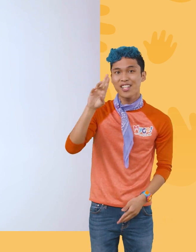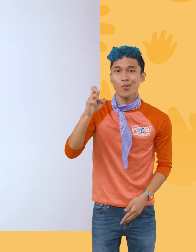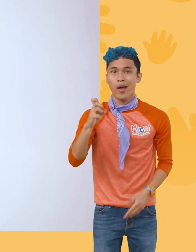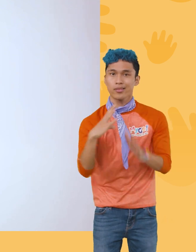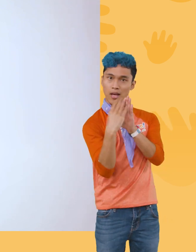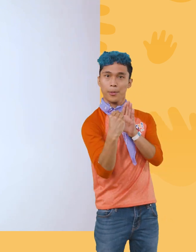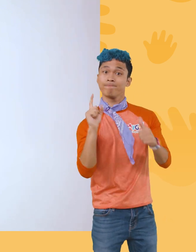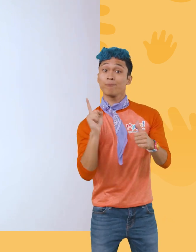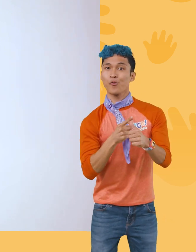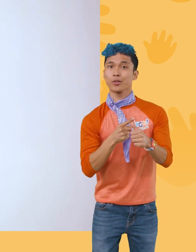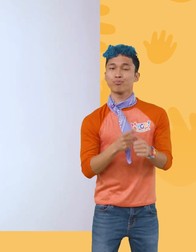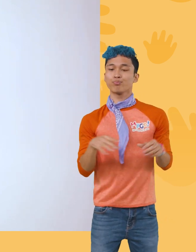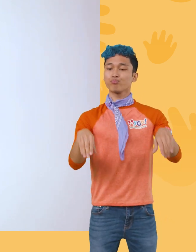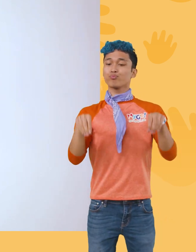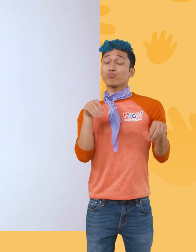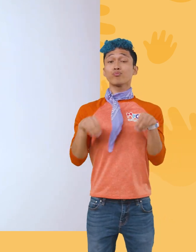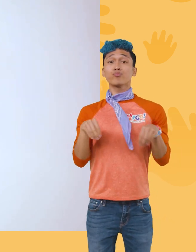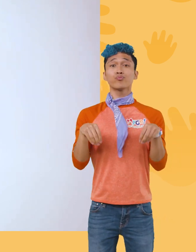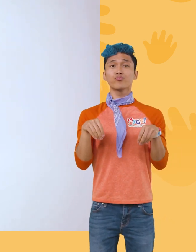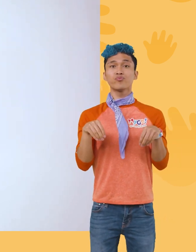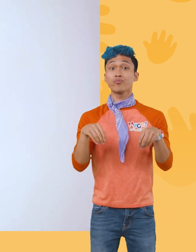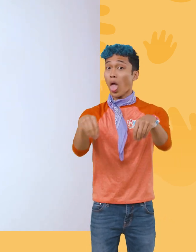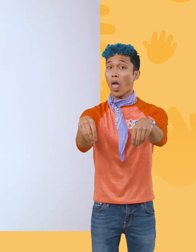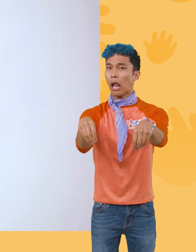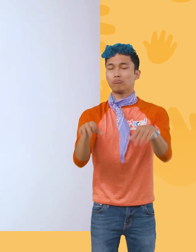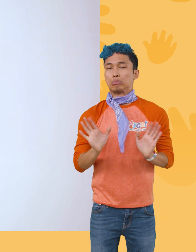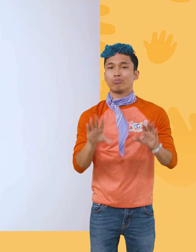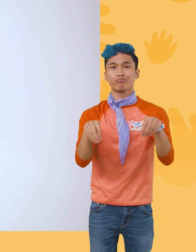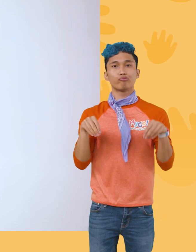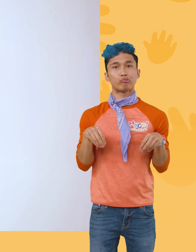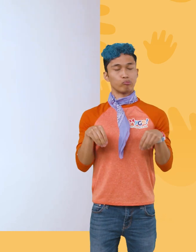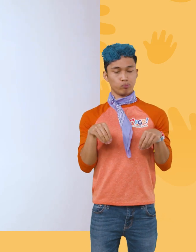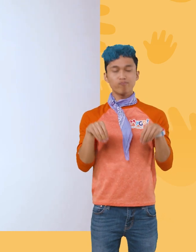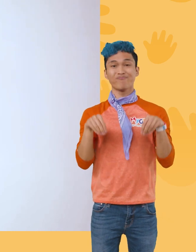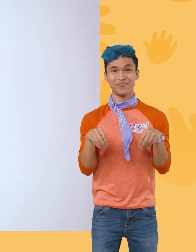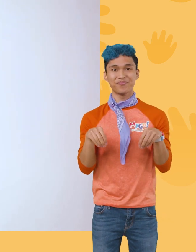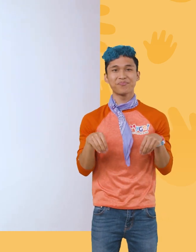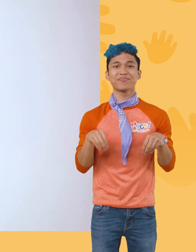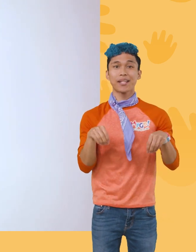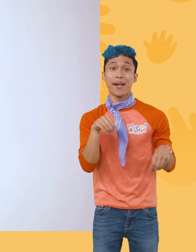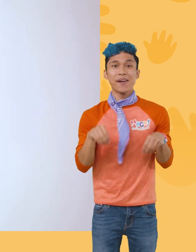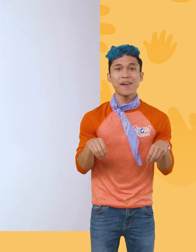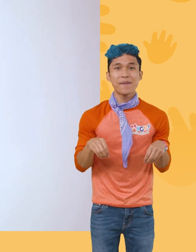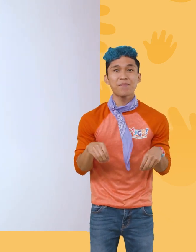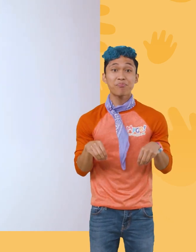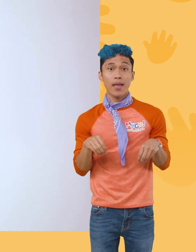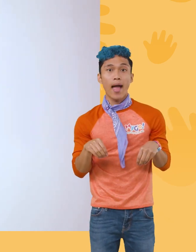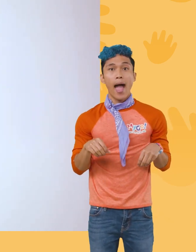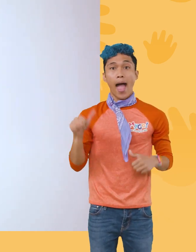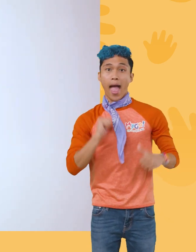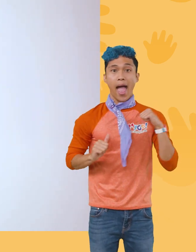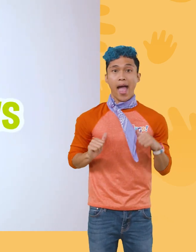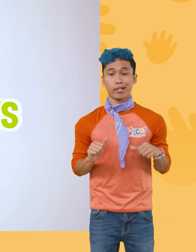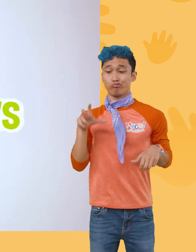T-Rex. First, you have to put your hands out right here, and they don't have very long arms. So, you just act like